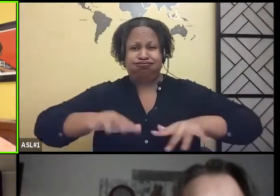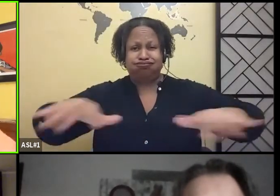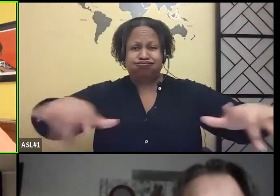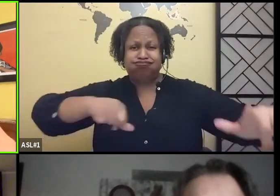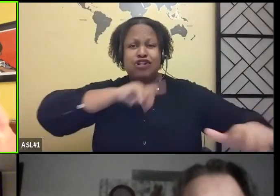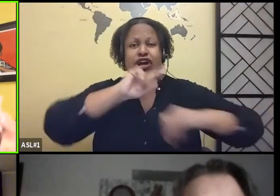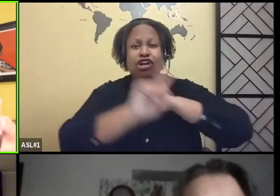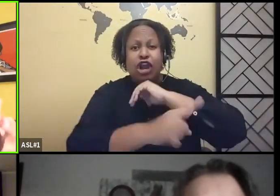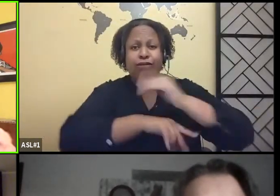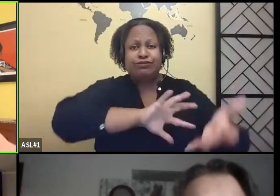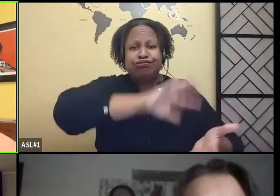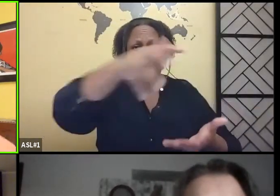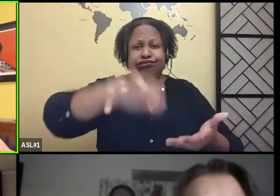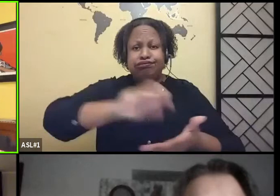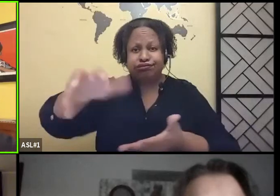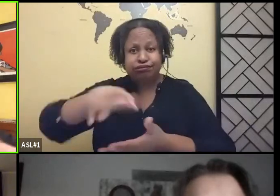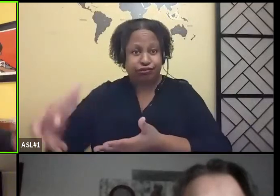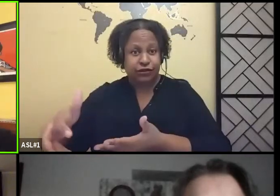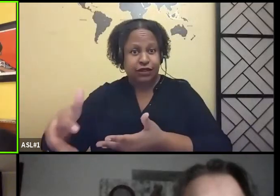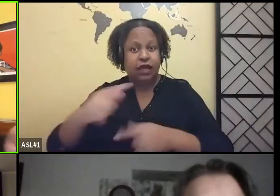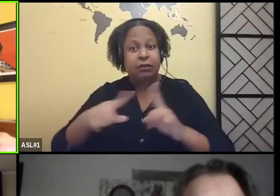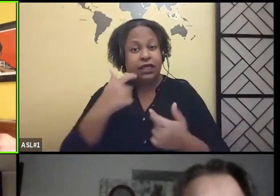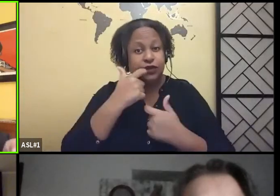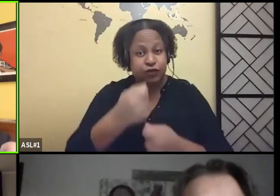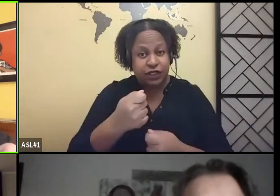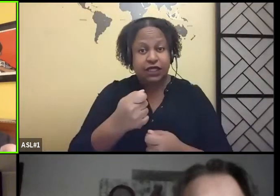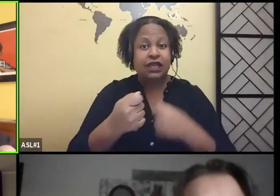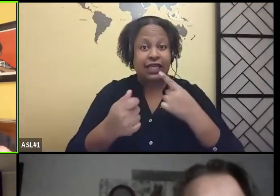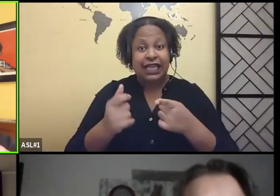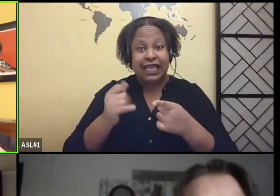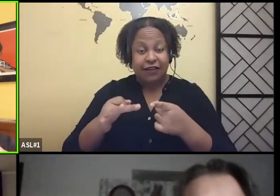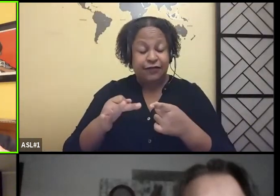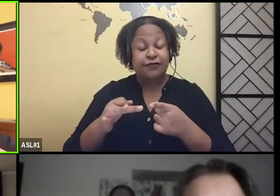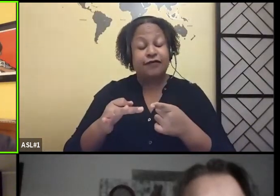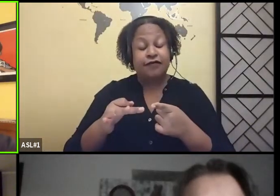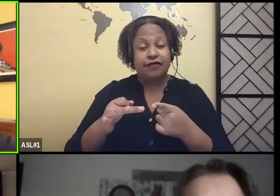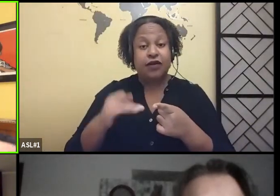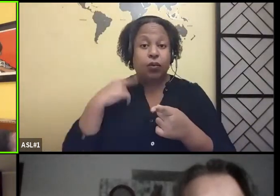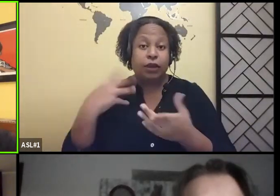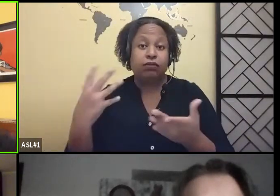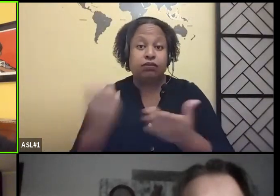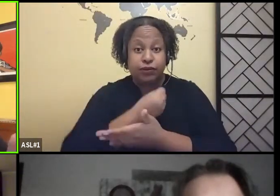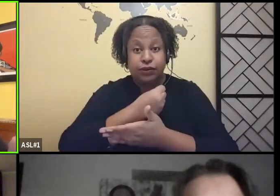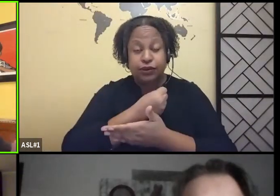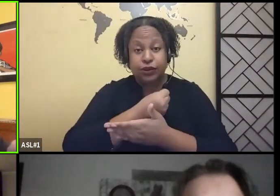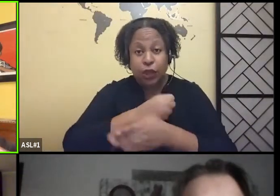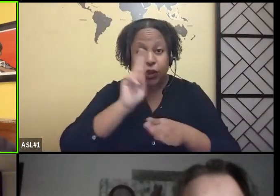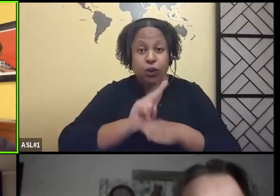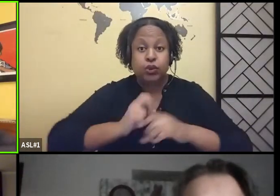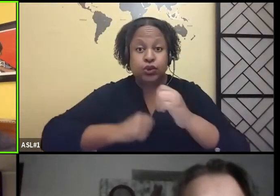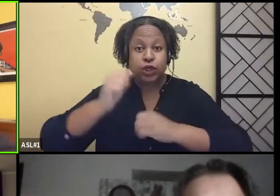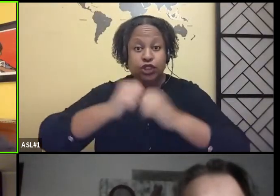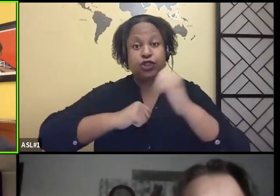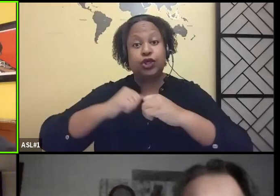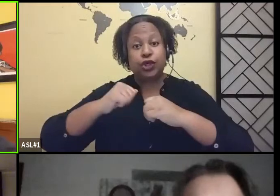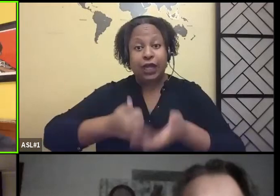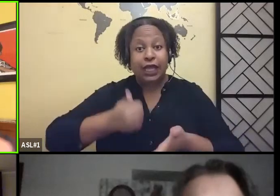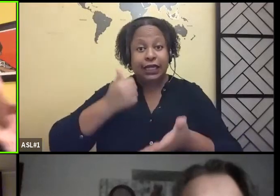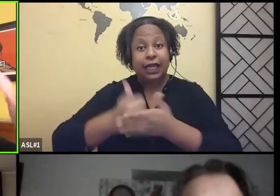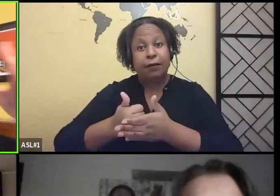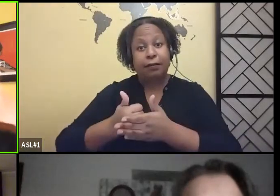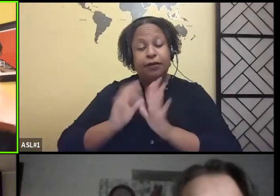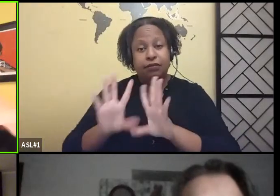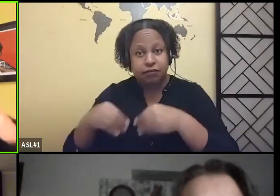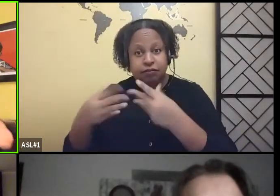something that if we could seize, we could use to do more of the kind of circulation of the means for well-being that the MST